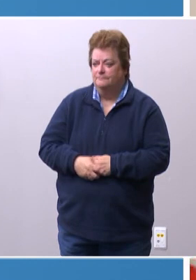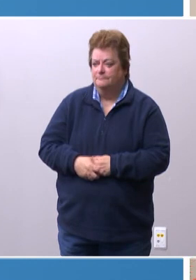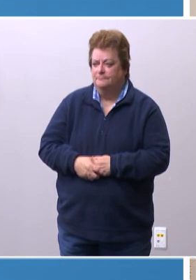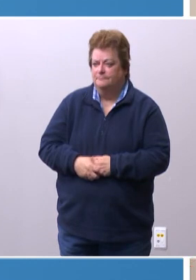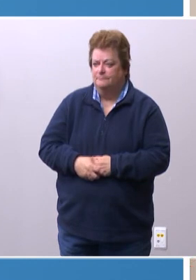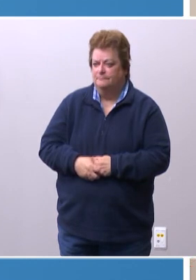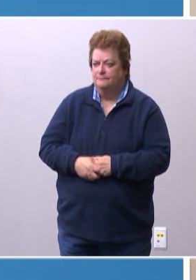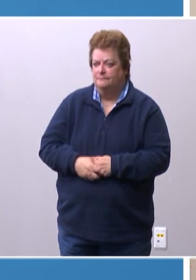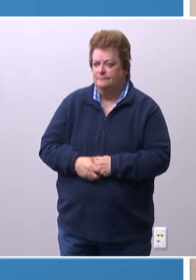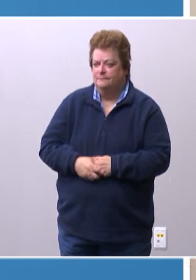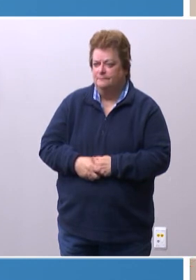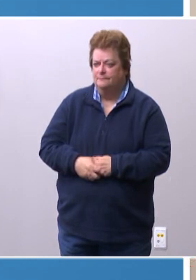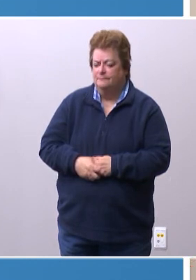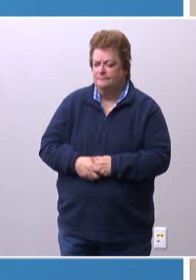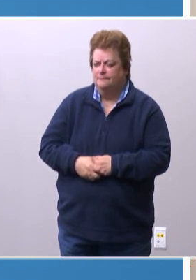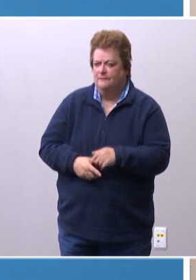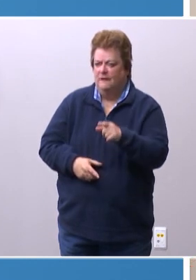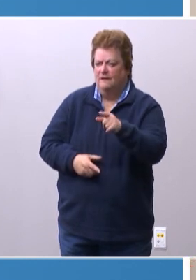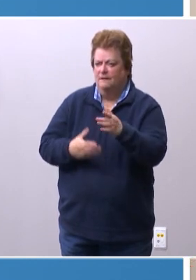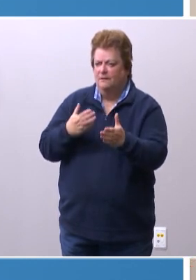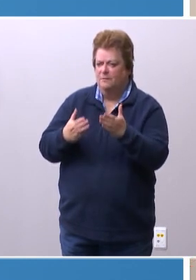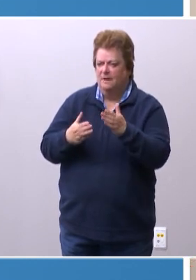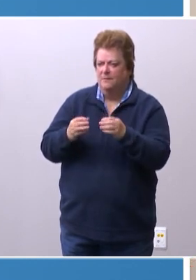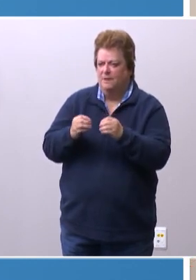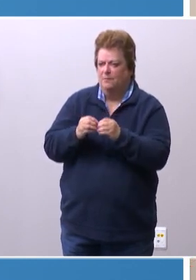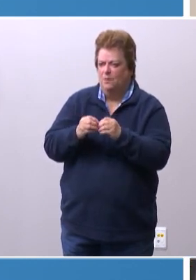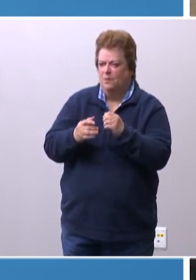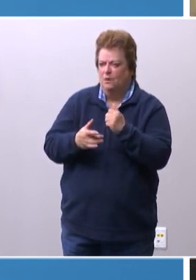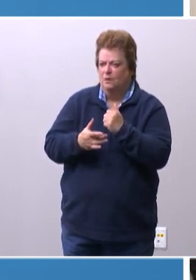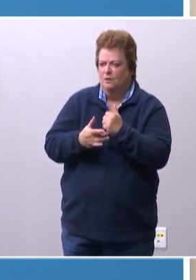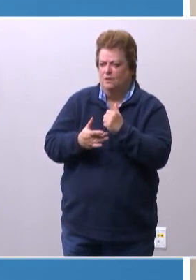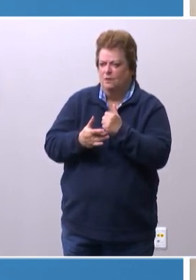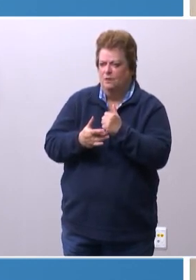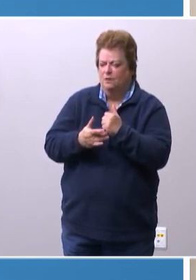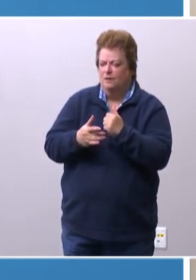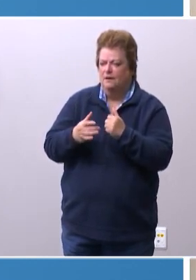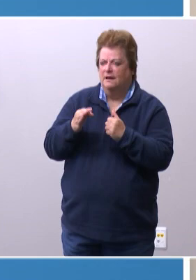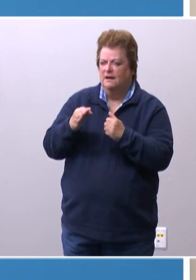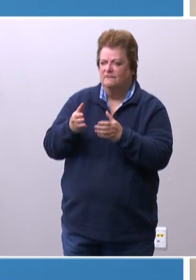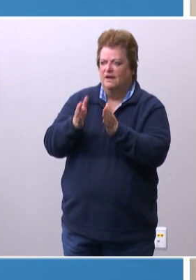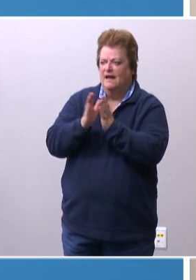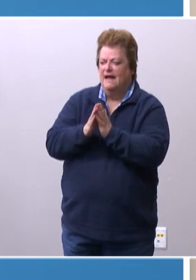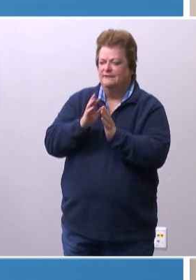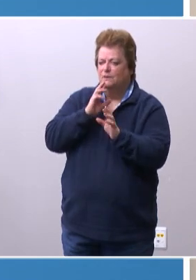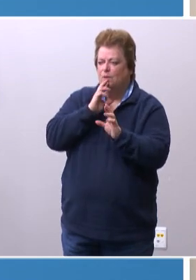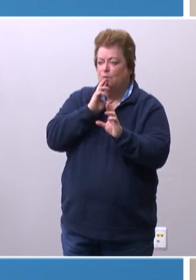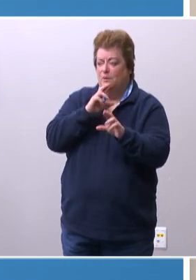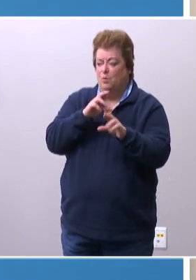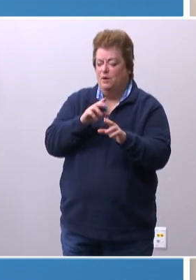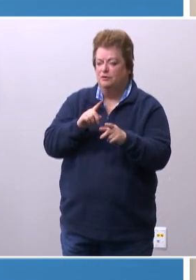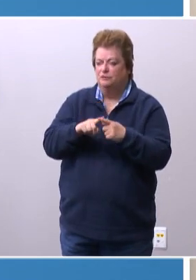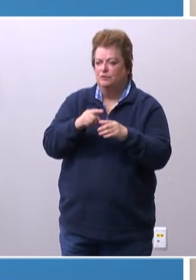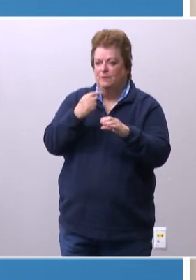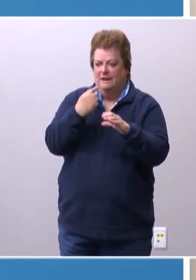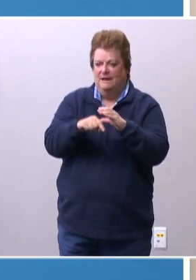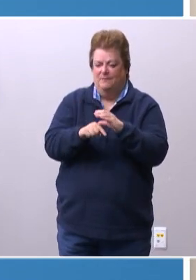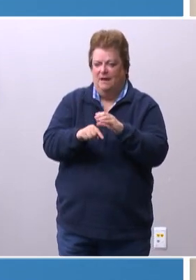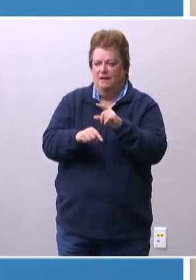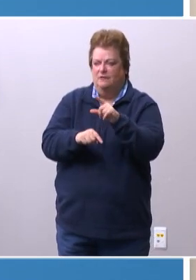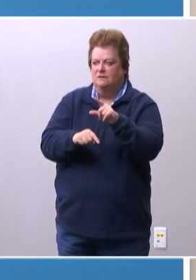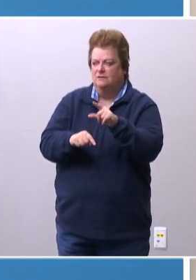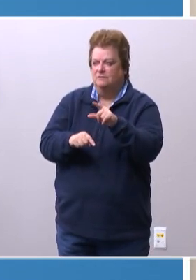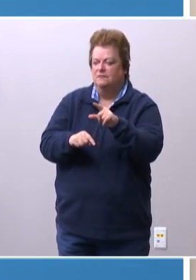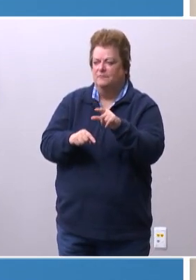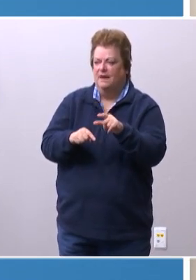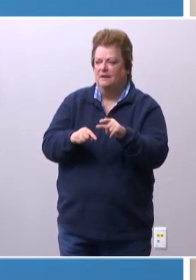Mayor, there may be some more technical questions, so would you ask reporters just to email me if they have further questions? Sure, I think we're having